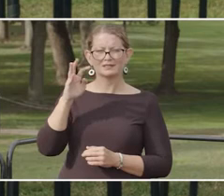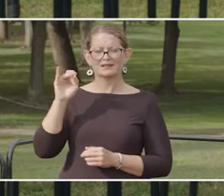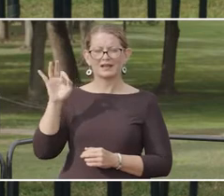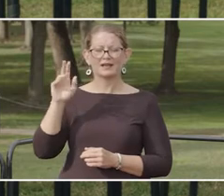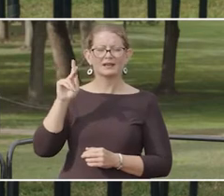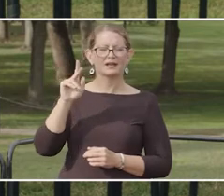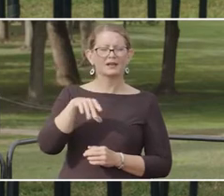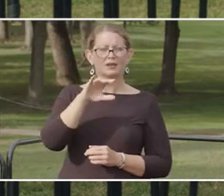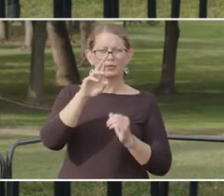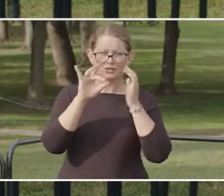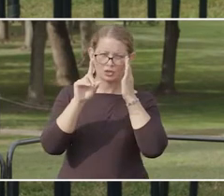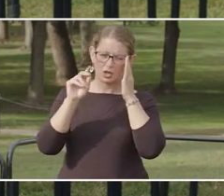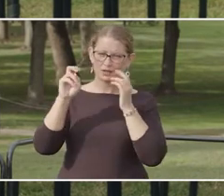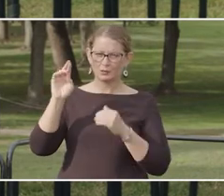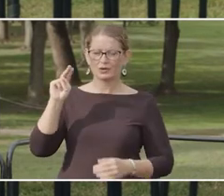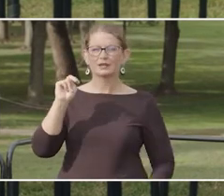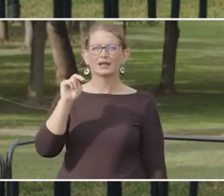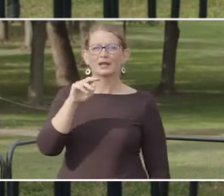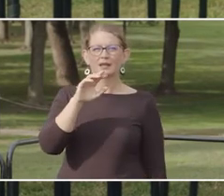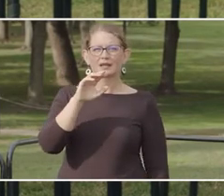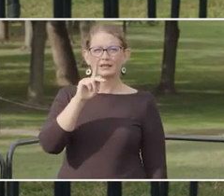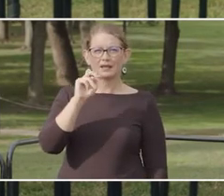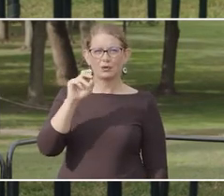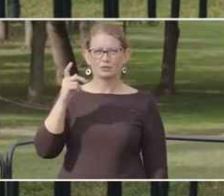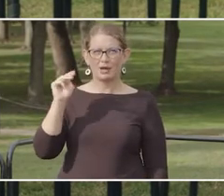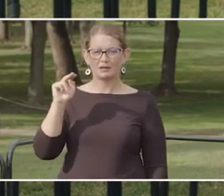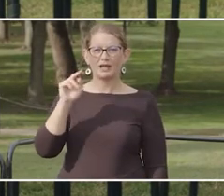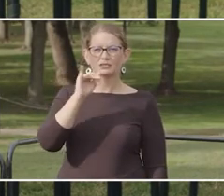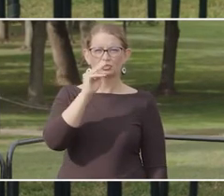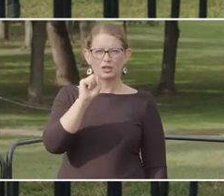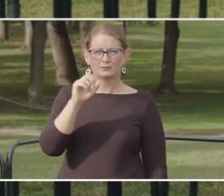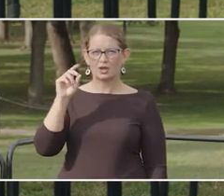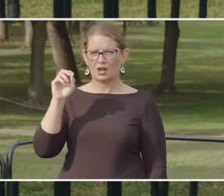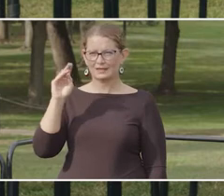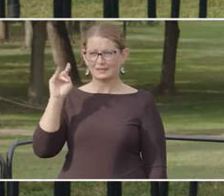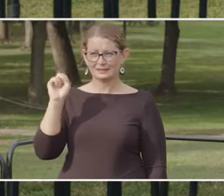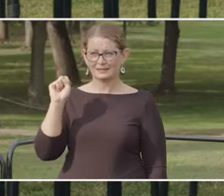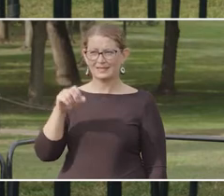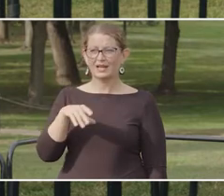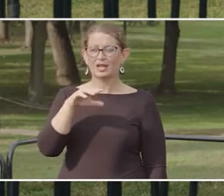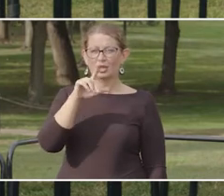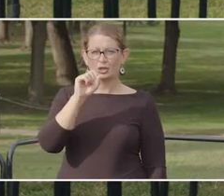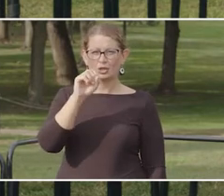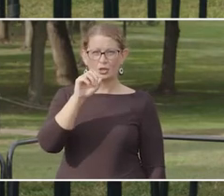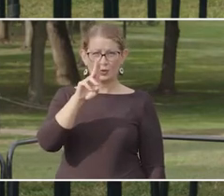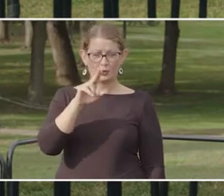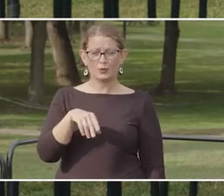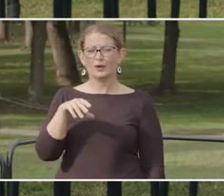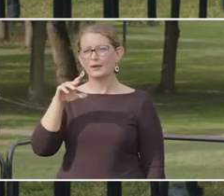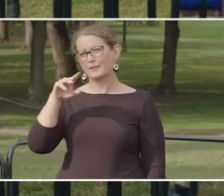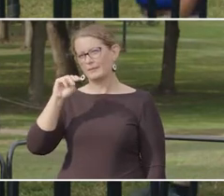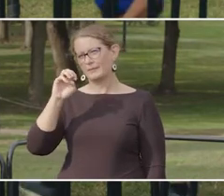Osborne. Ken Osterbahn. James O. Otterness. Lou Millen